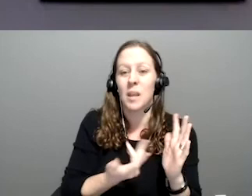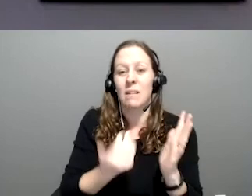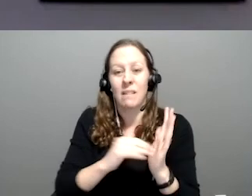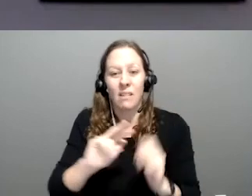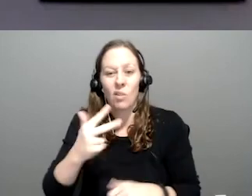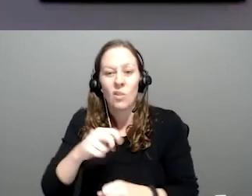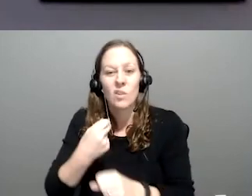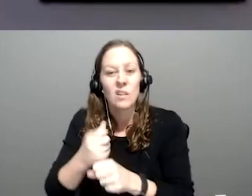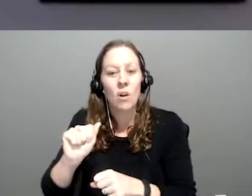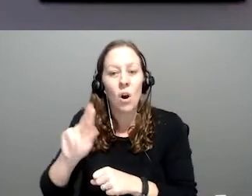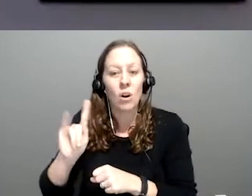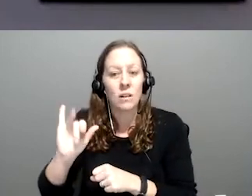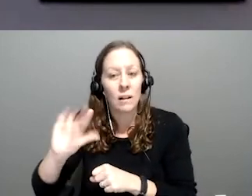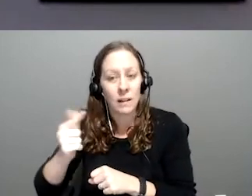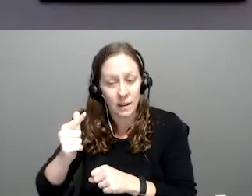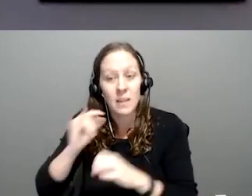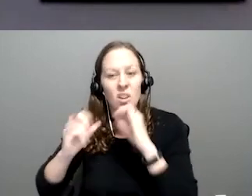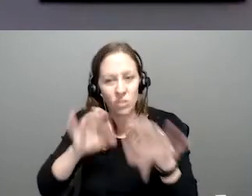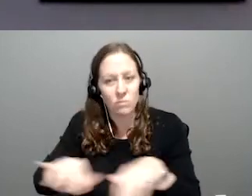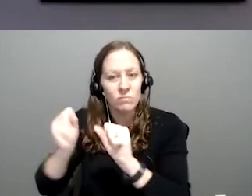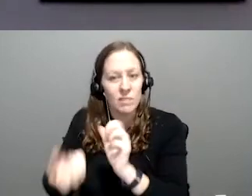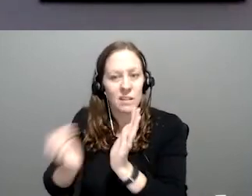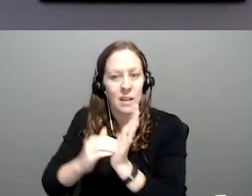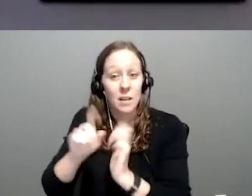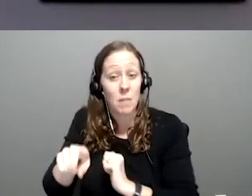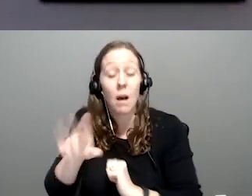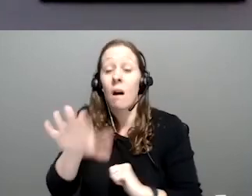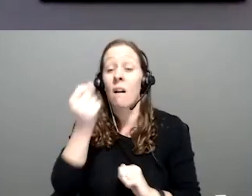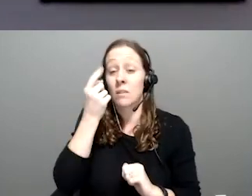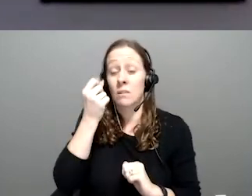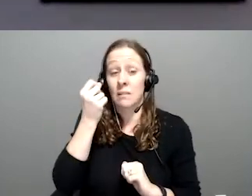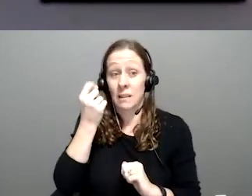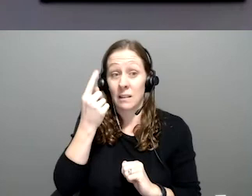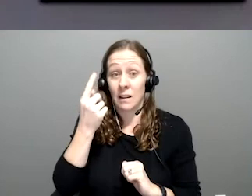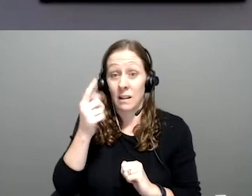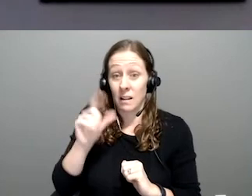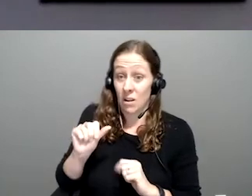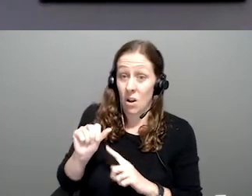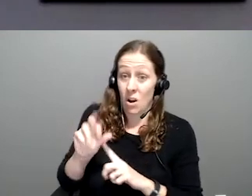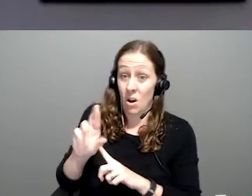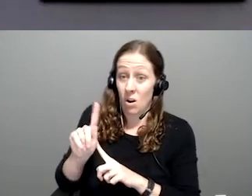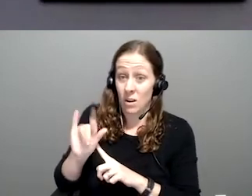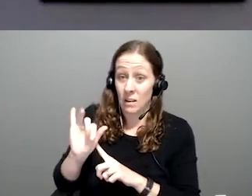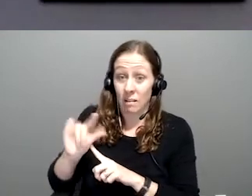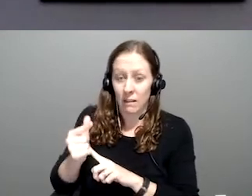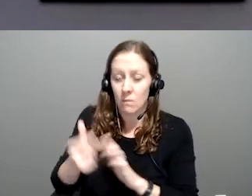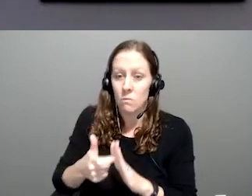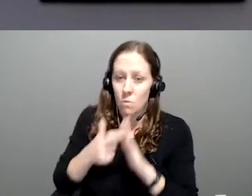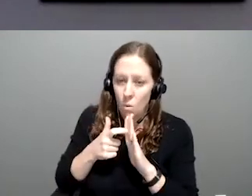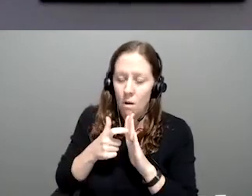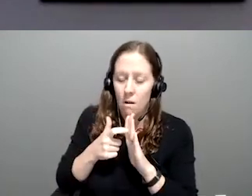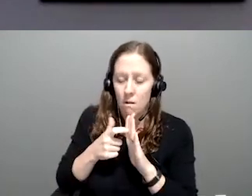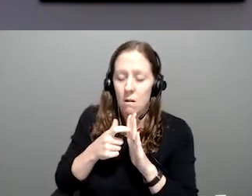requirement. And to be clear, without the articling requirement, the licensing, they become licensing issues with the Law Society.